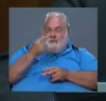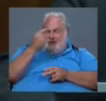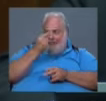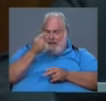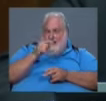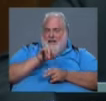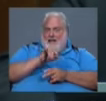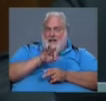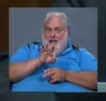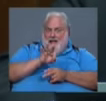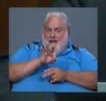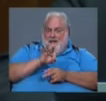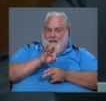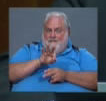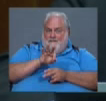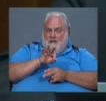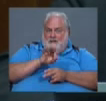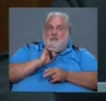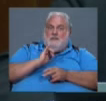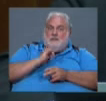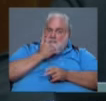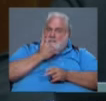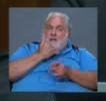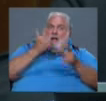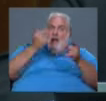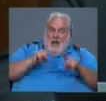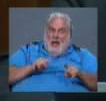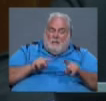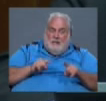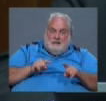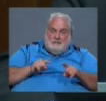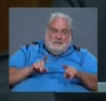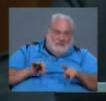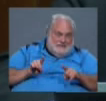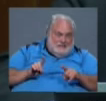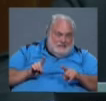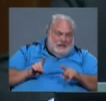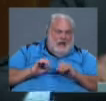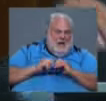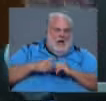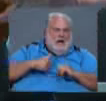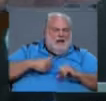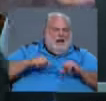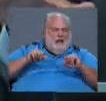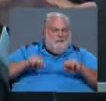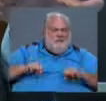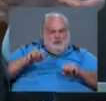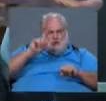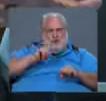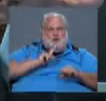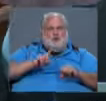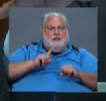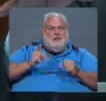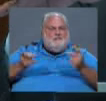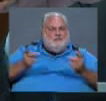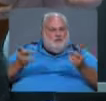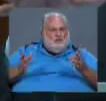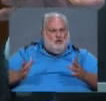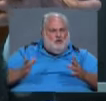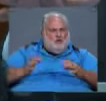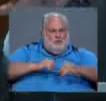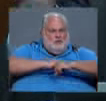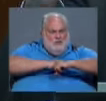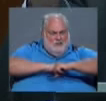something happens here, how I can make sure our visitors are taken care of